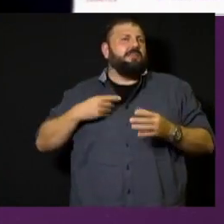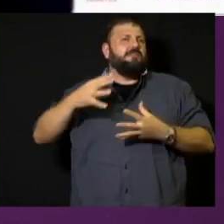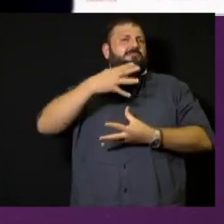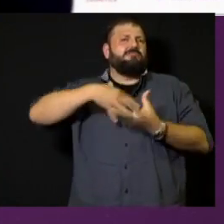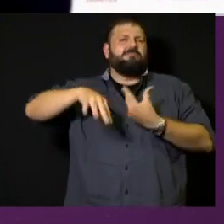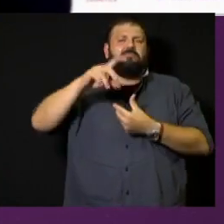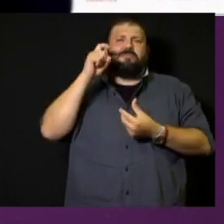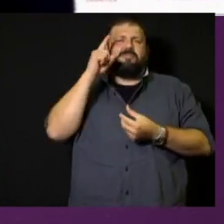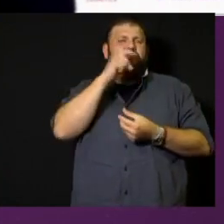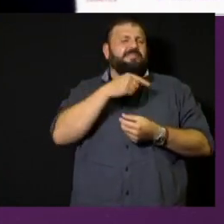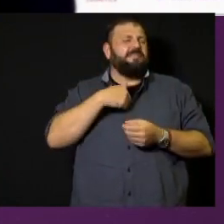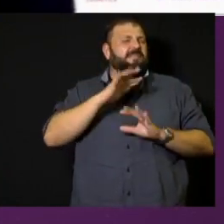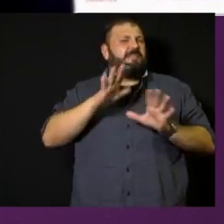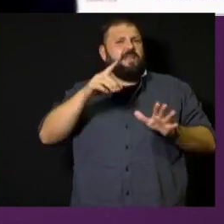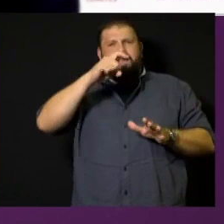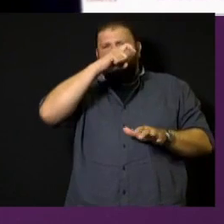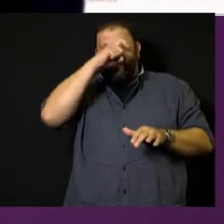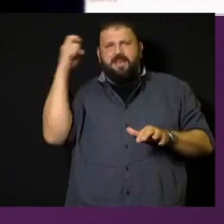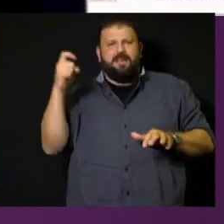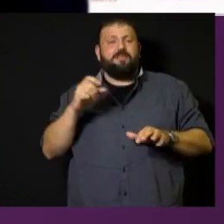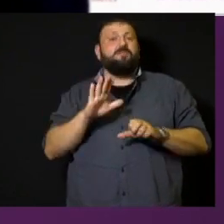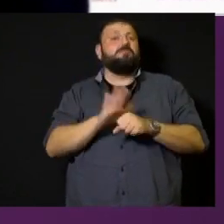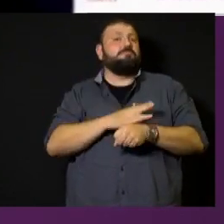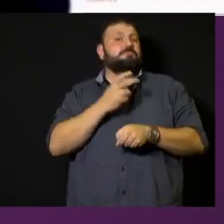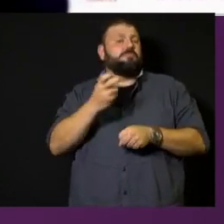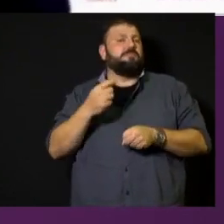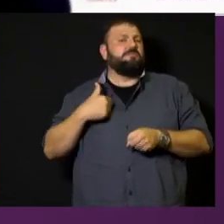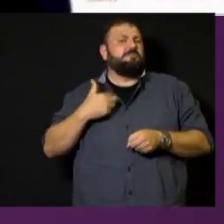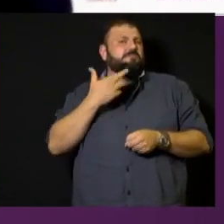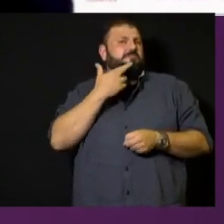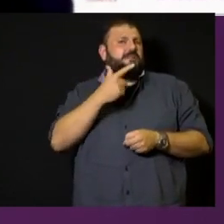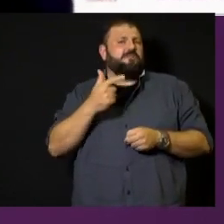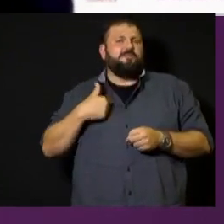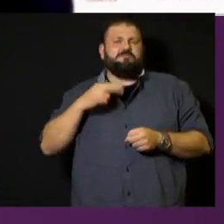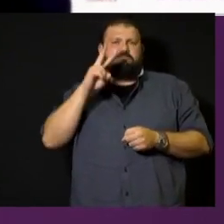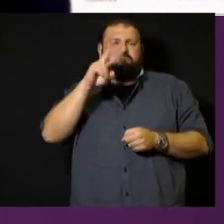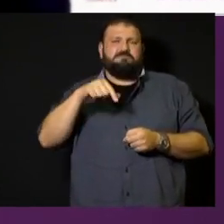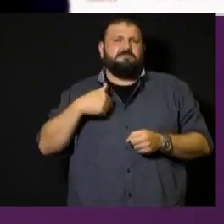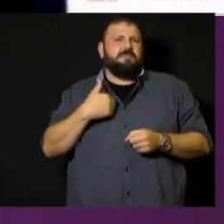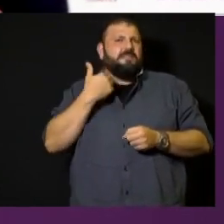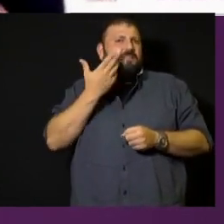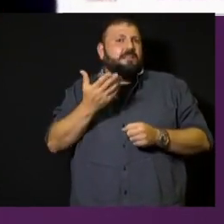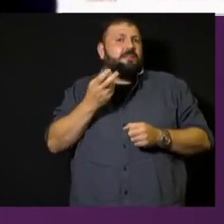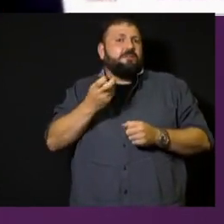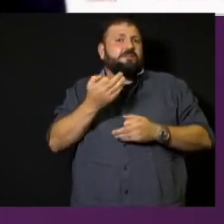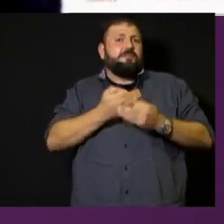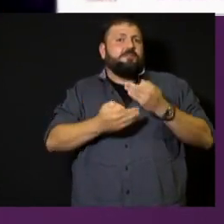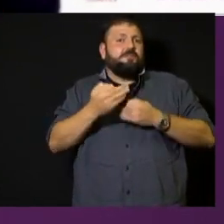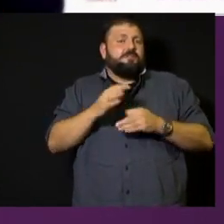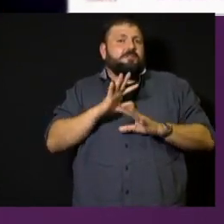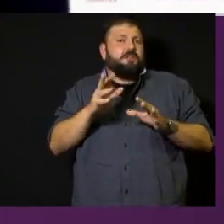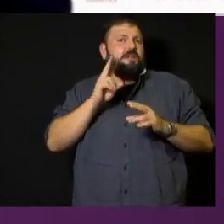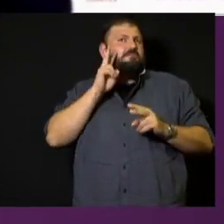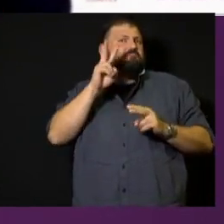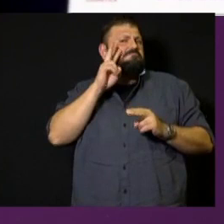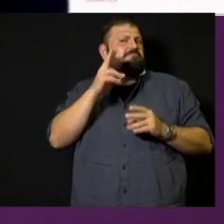I suffer a lot of economic difficulties. So now with this sensation,